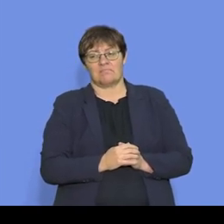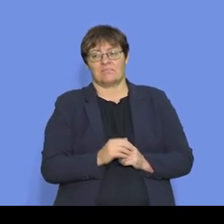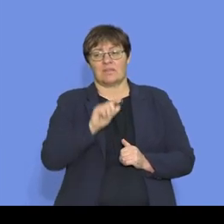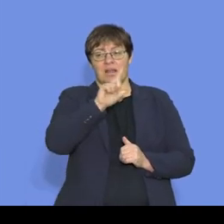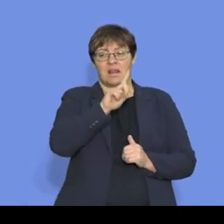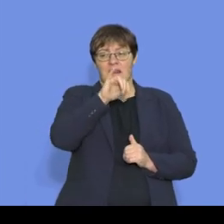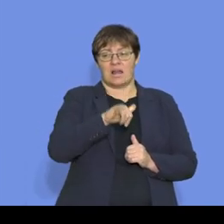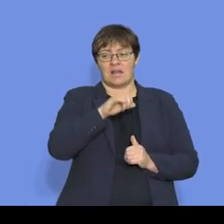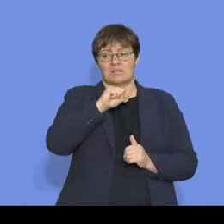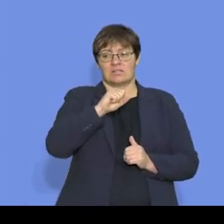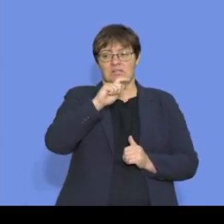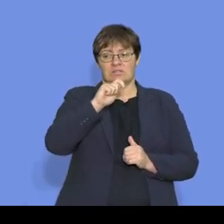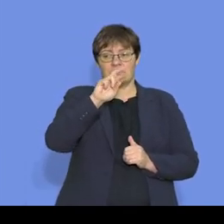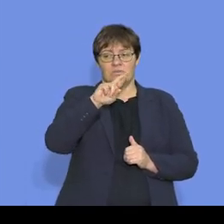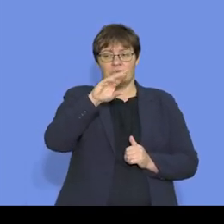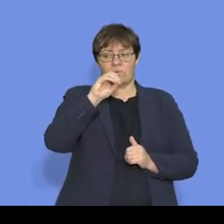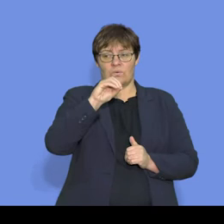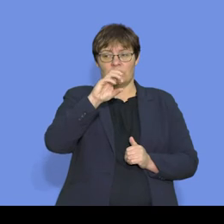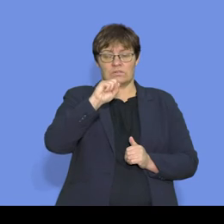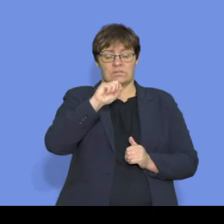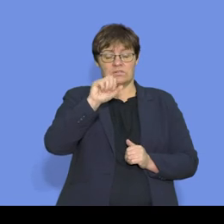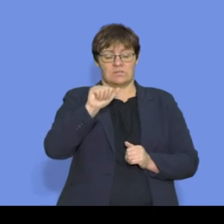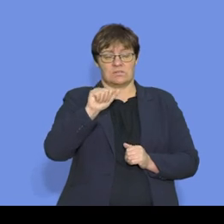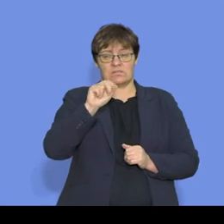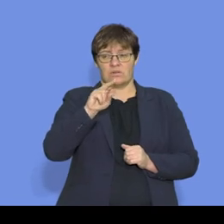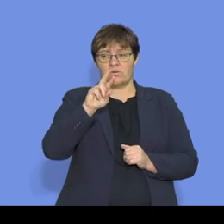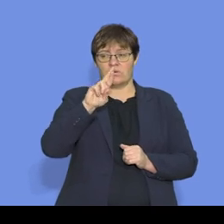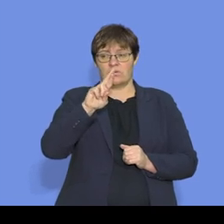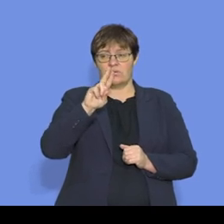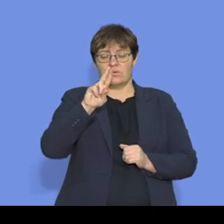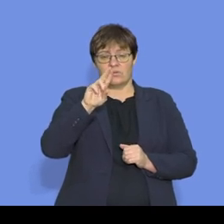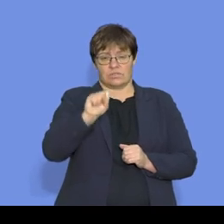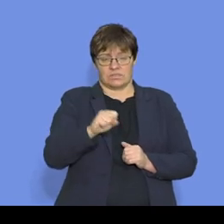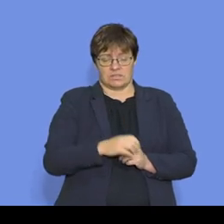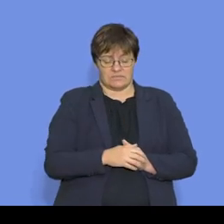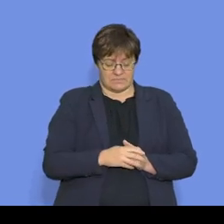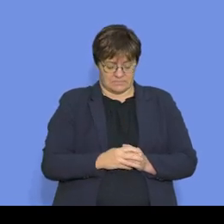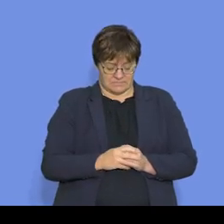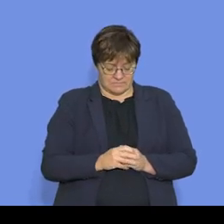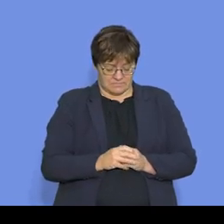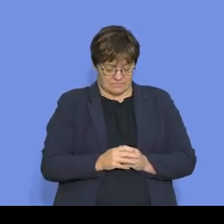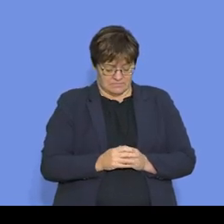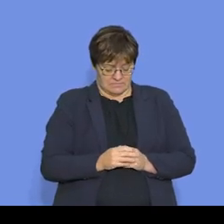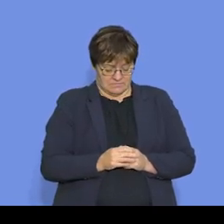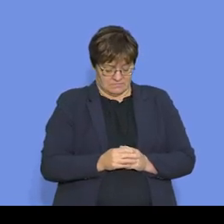Then, some interesting animals. A Lystrosaurus.